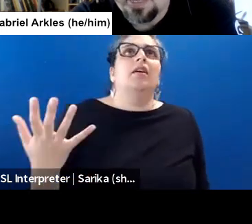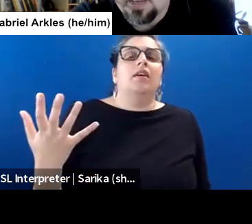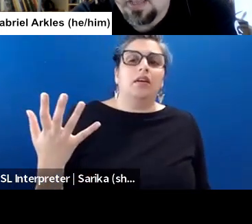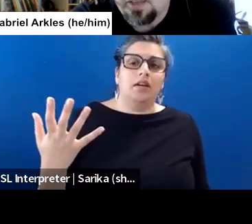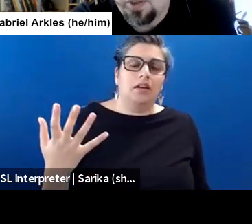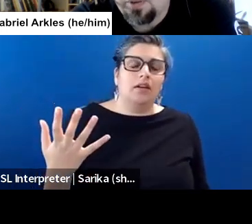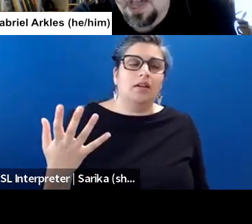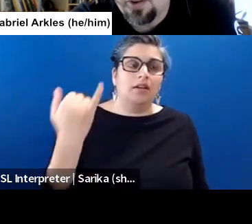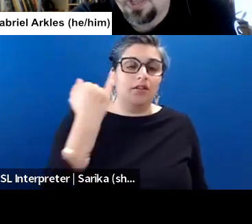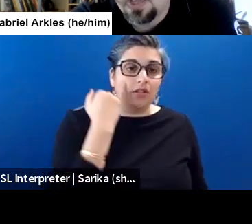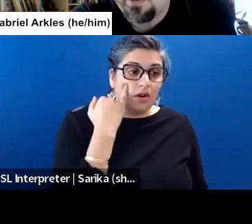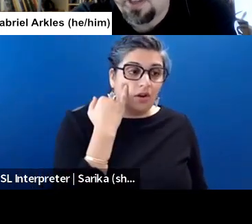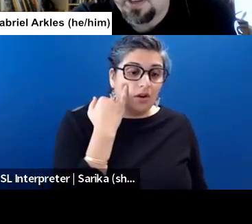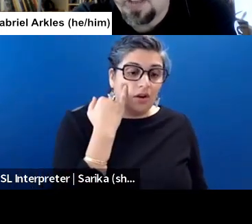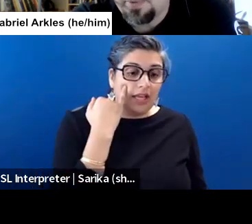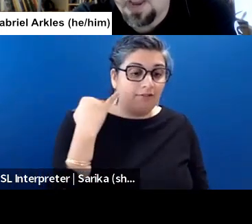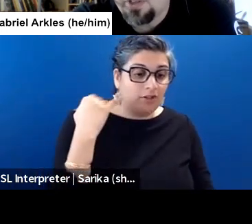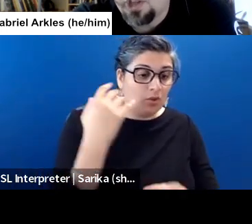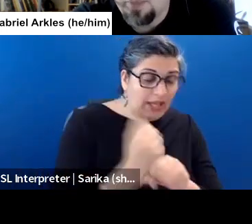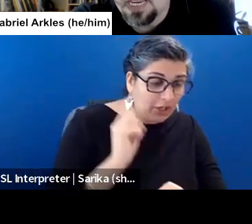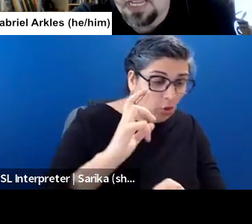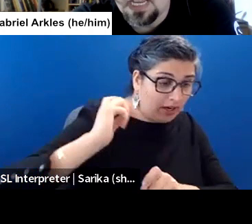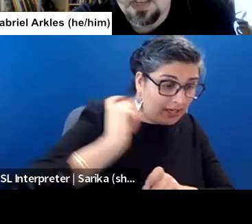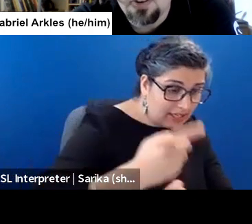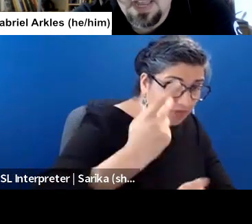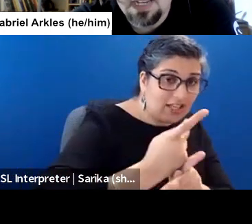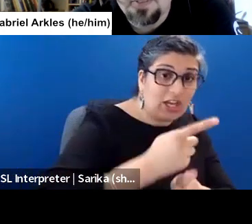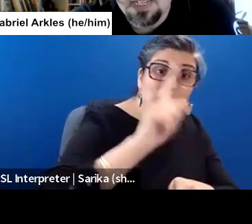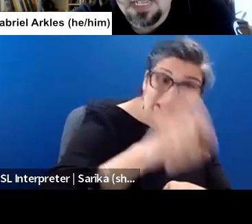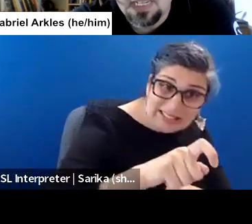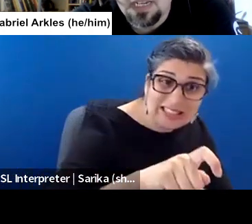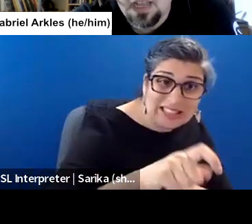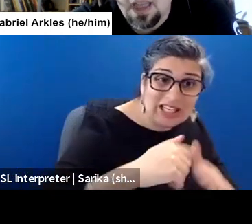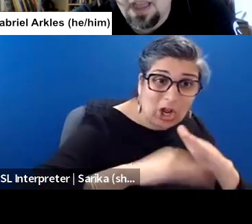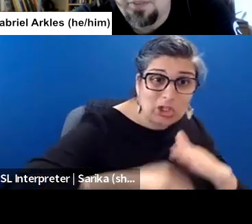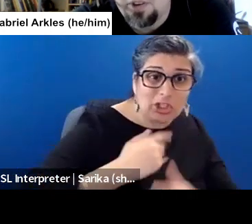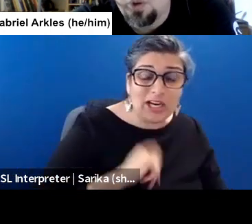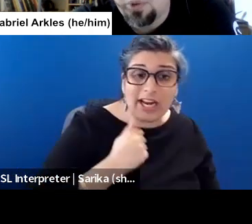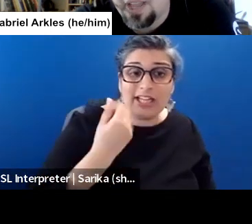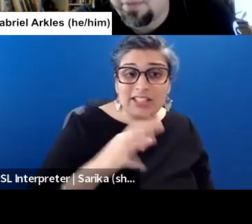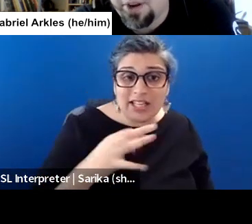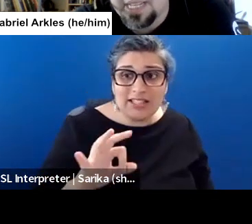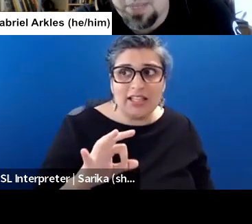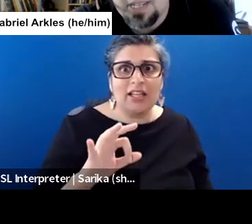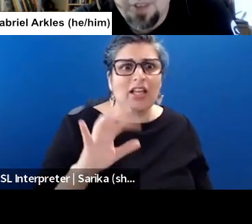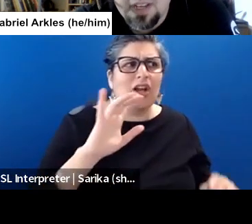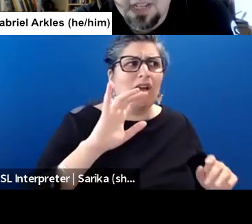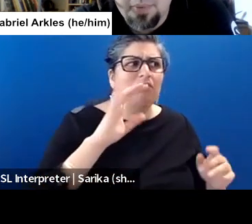to prison if you get or give the type of care that you might need under the age of 19. And if you don't get a